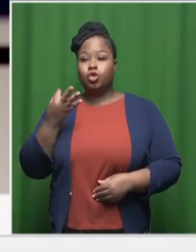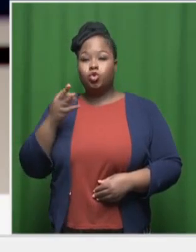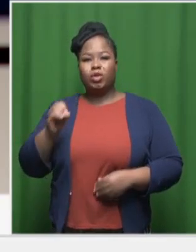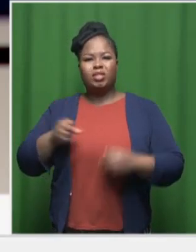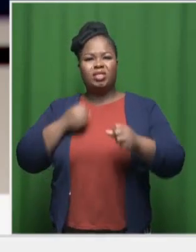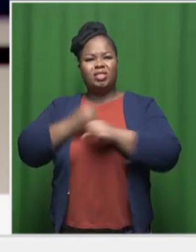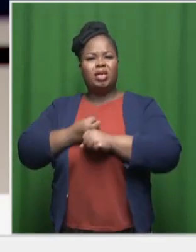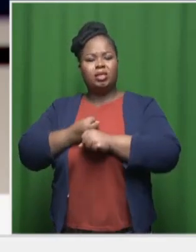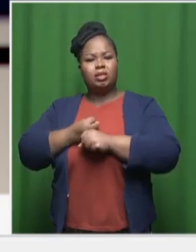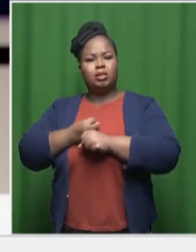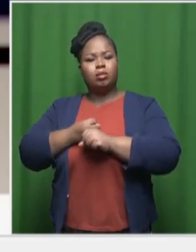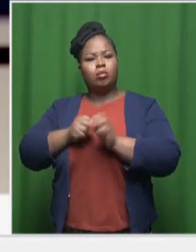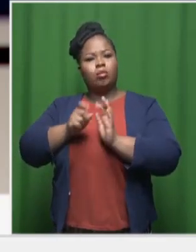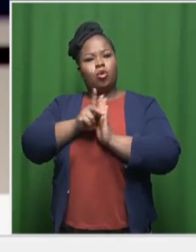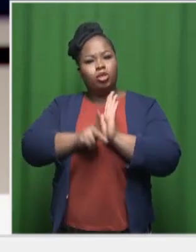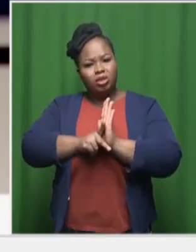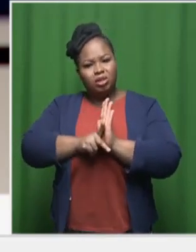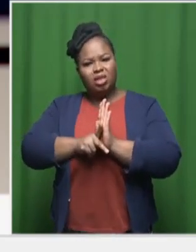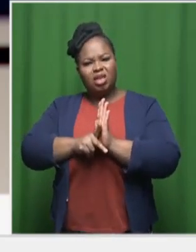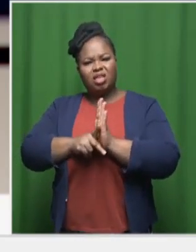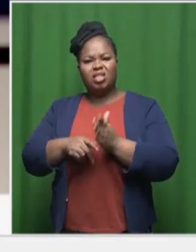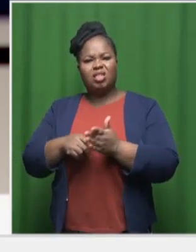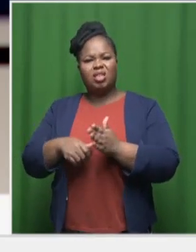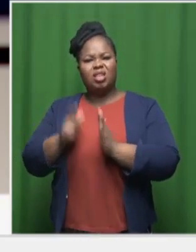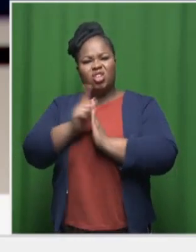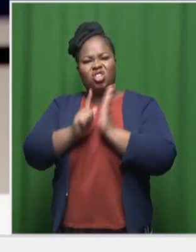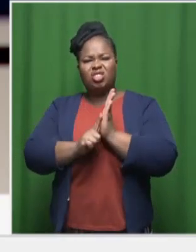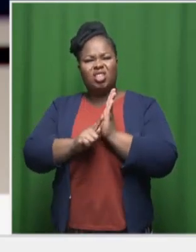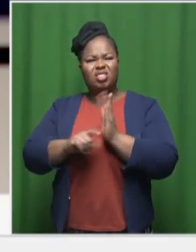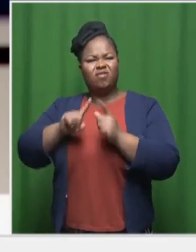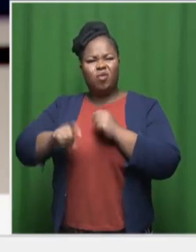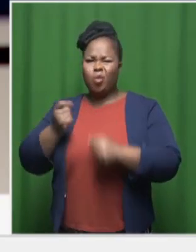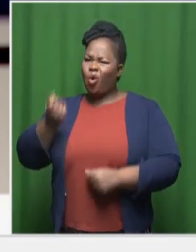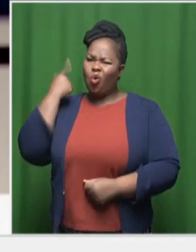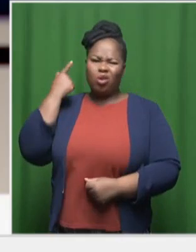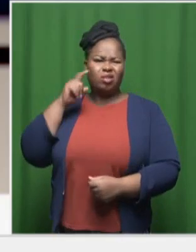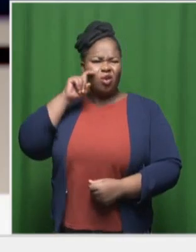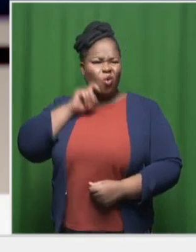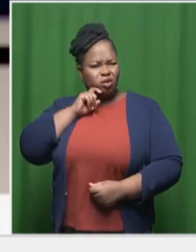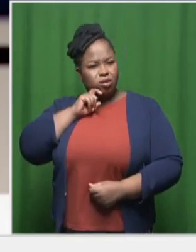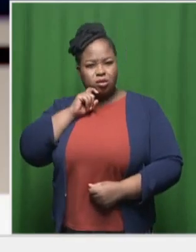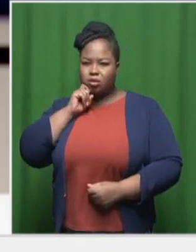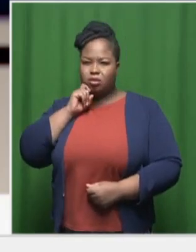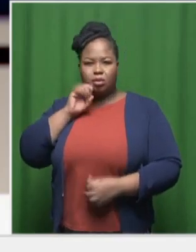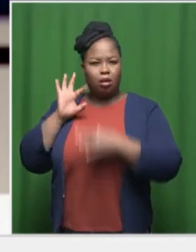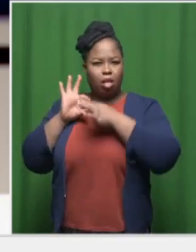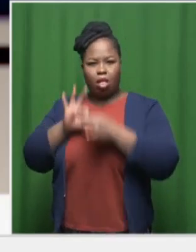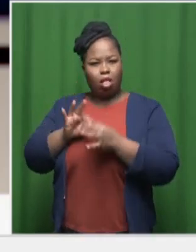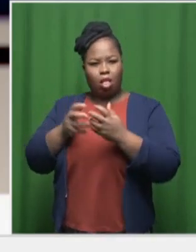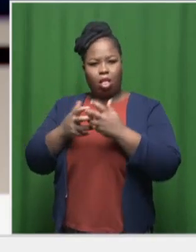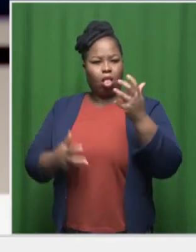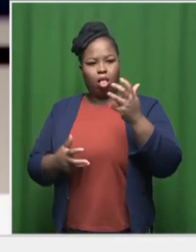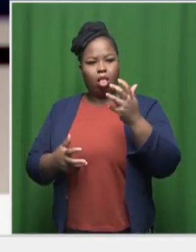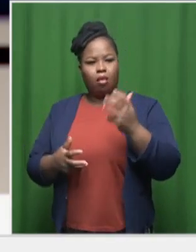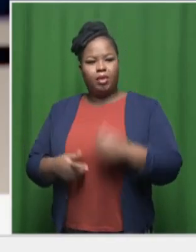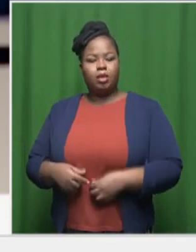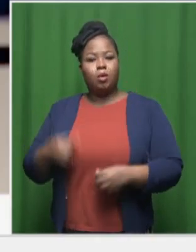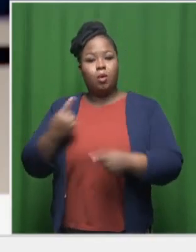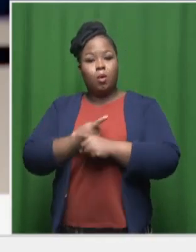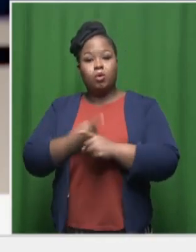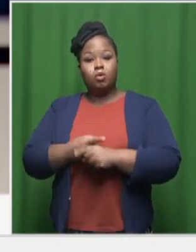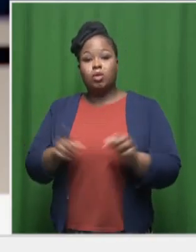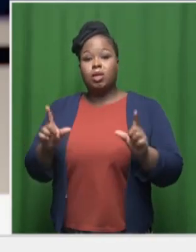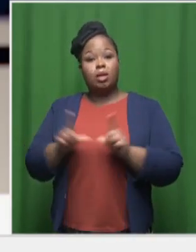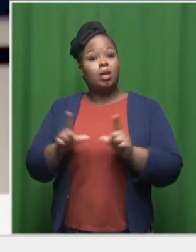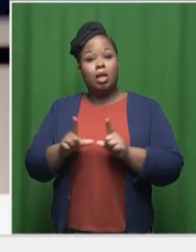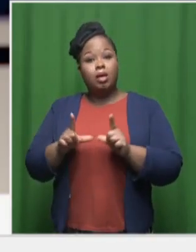policy, regulatory, and legislative framework. It's just not tenable. And the second thing with that is all of the